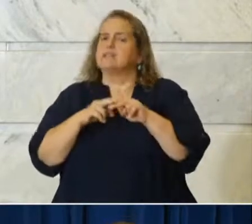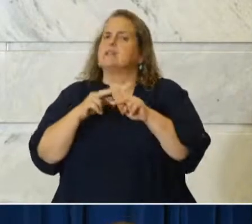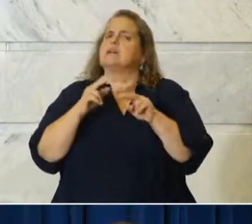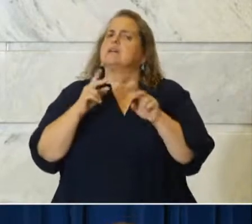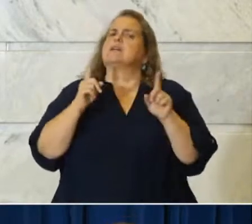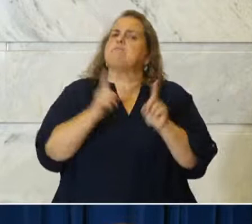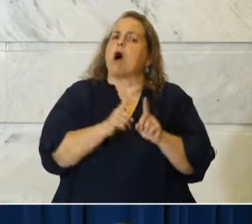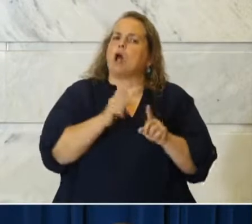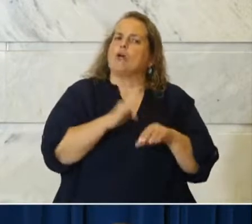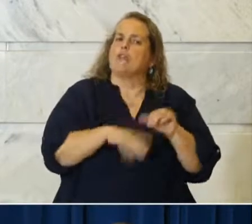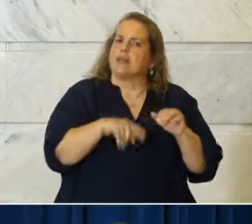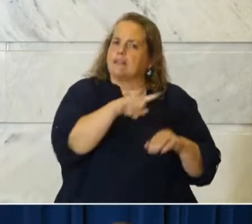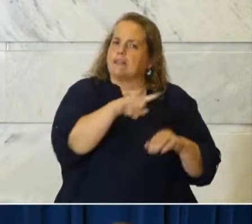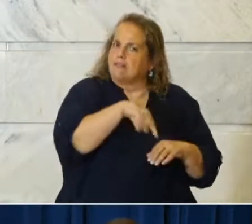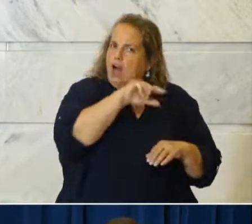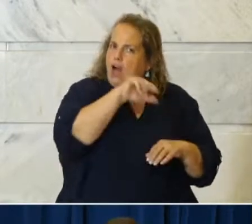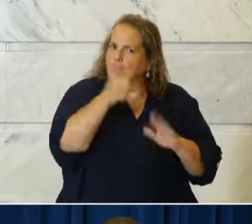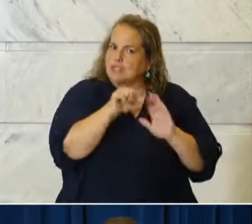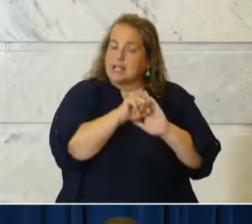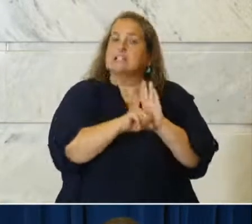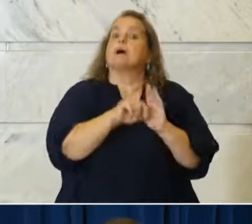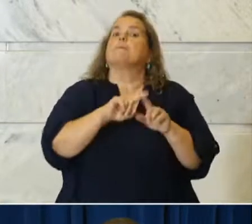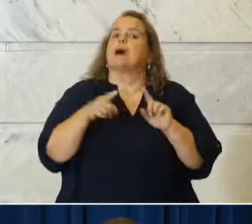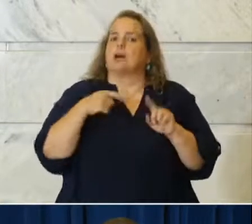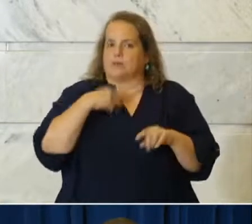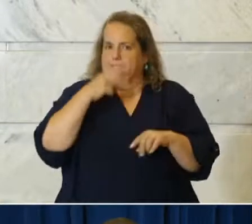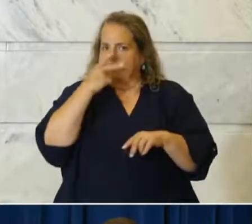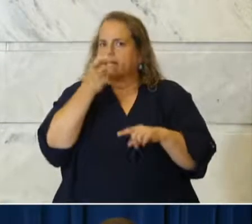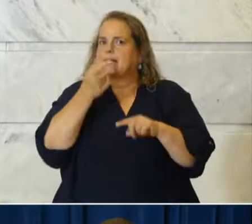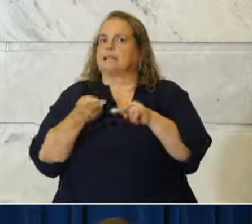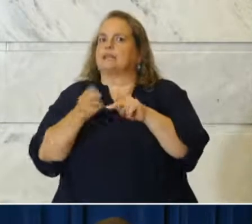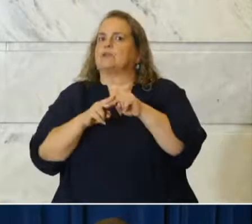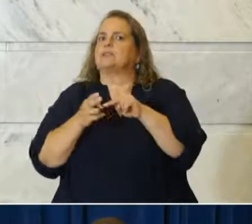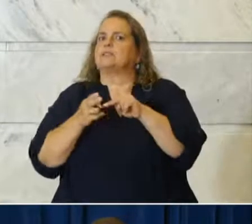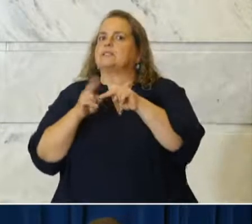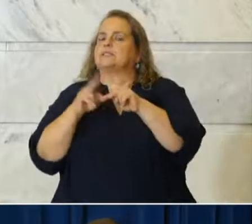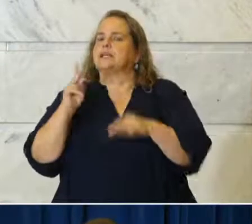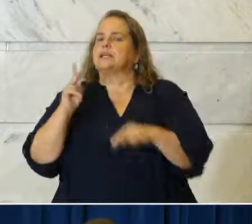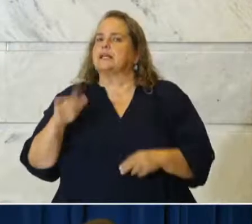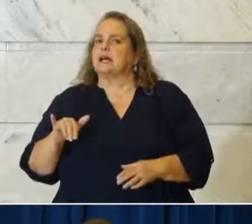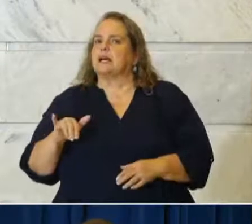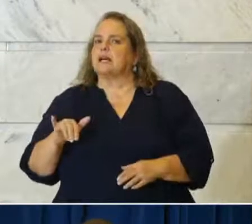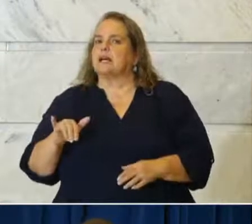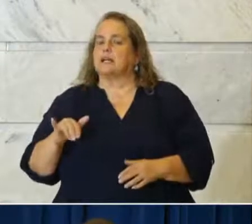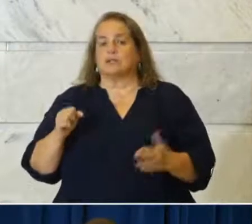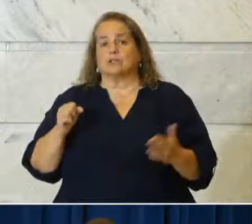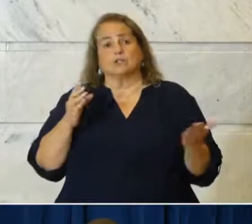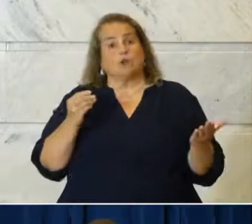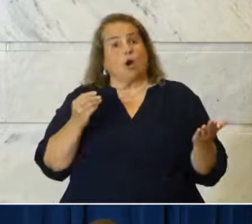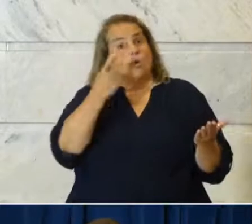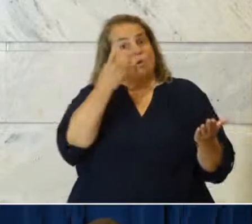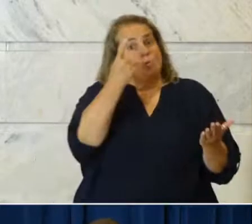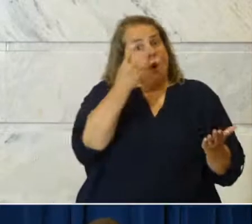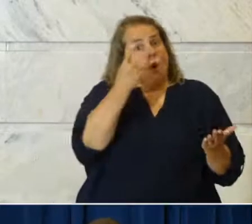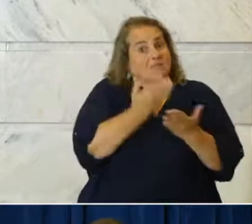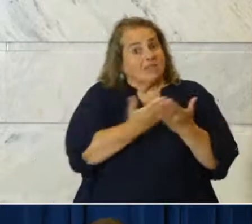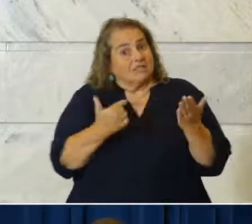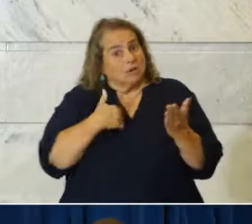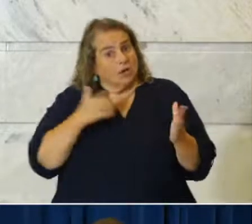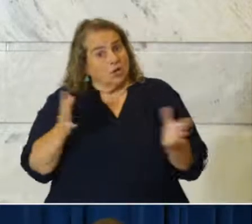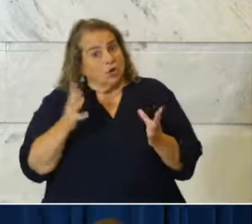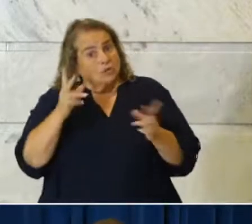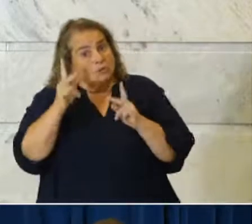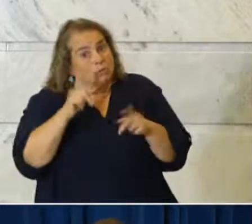a real increase in Kentucky. So what is one of the things that we have been encouraging